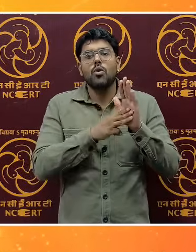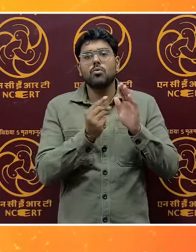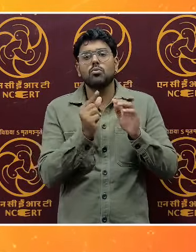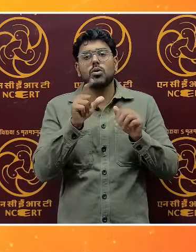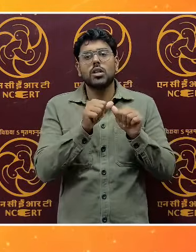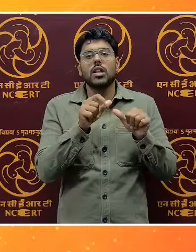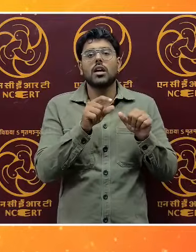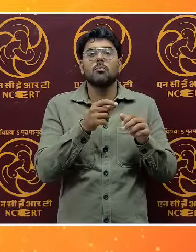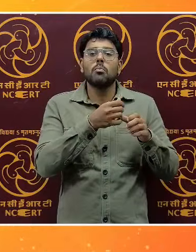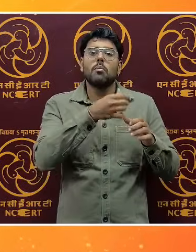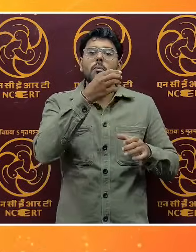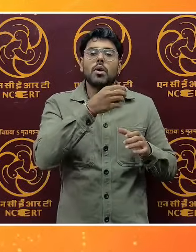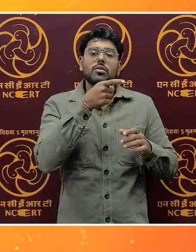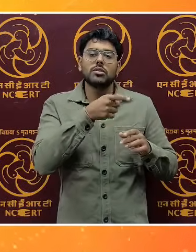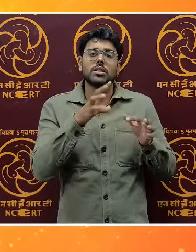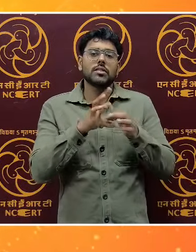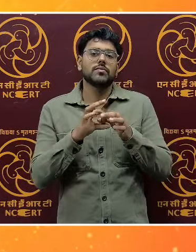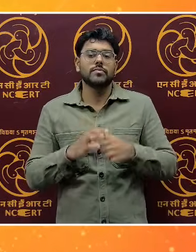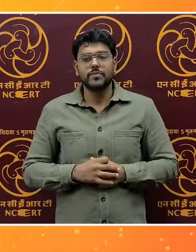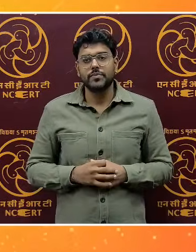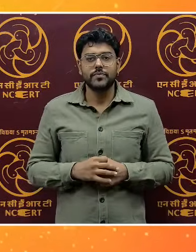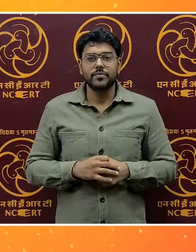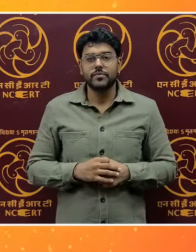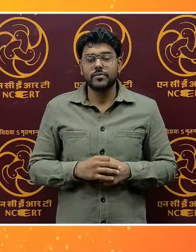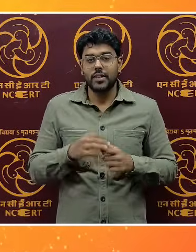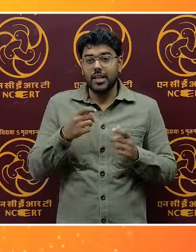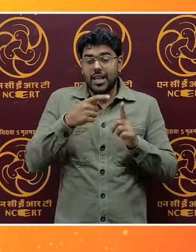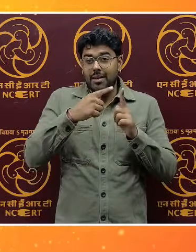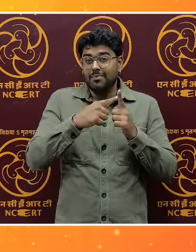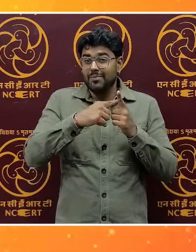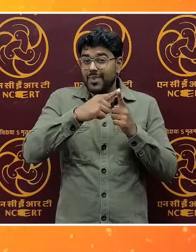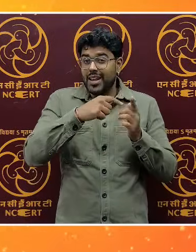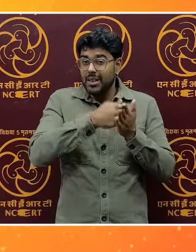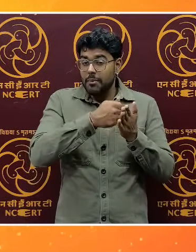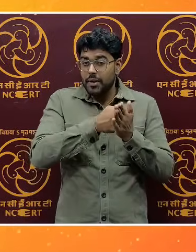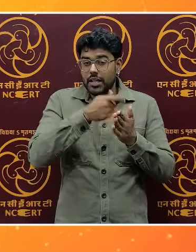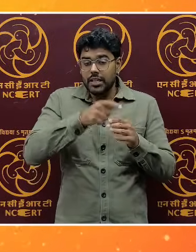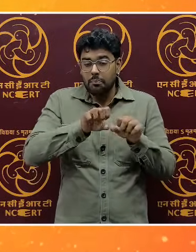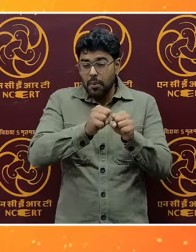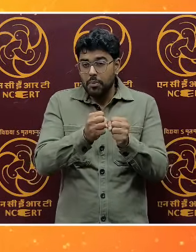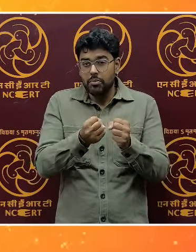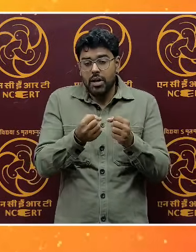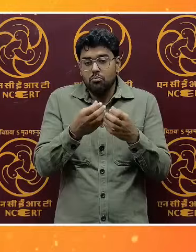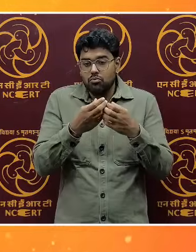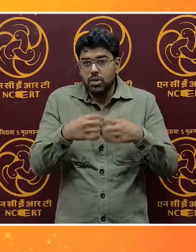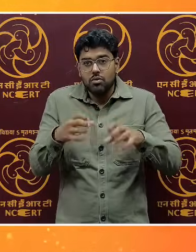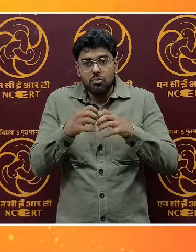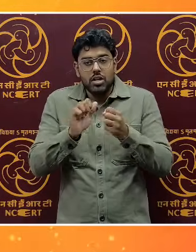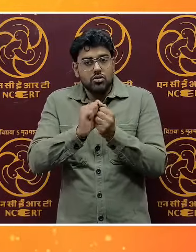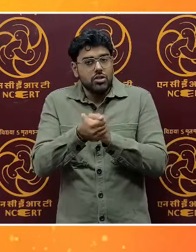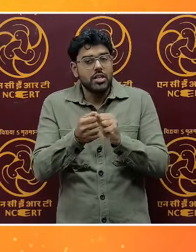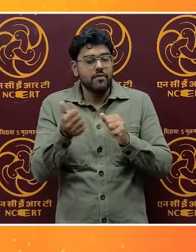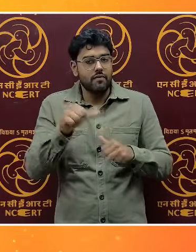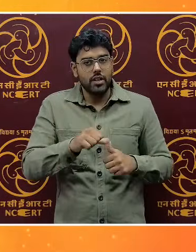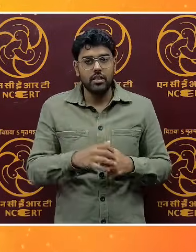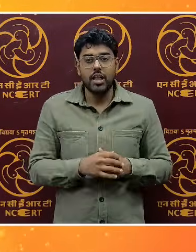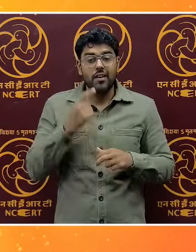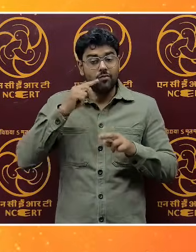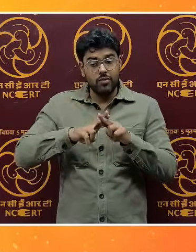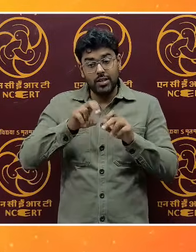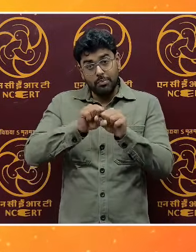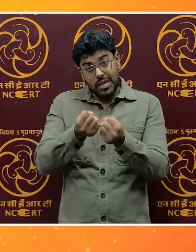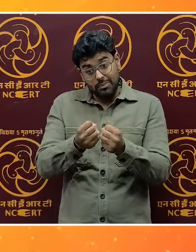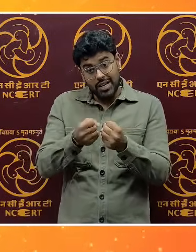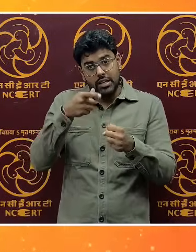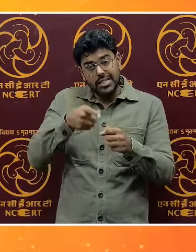Fe. Okay. So elements, they cannot be further broken down, right? If we even try to break it, we get